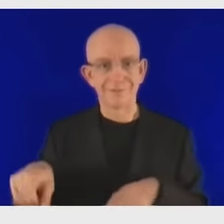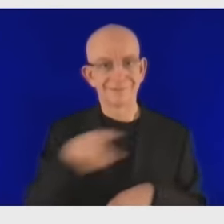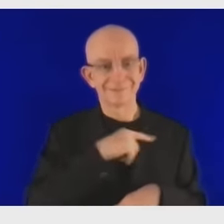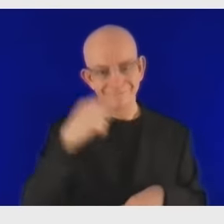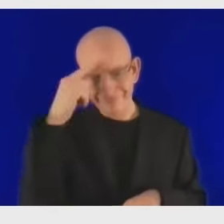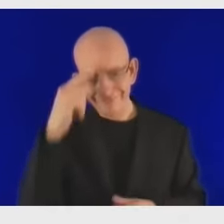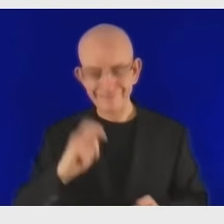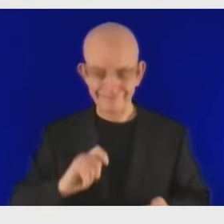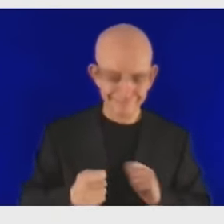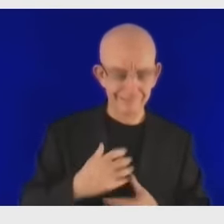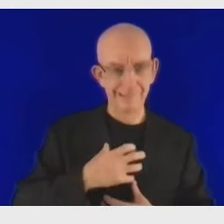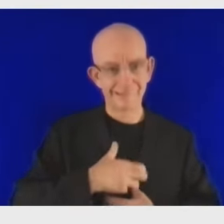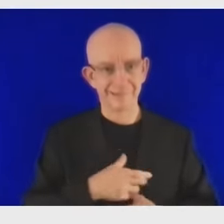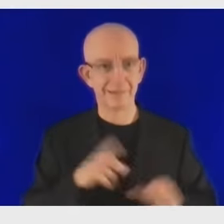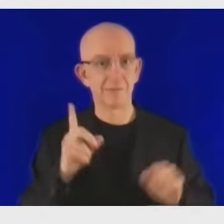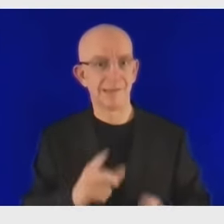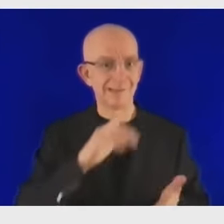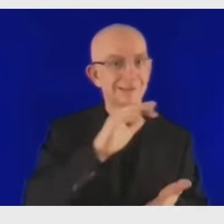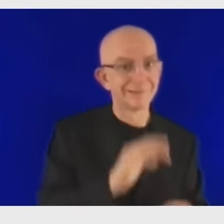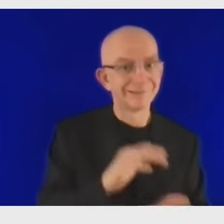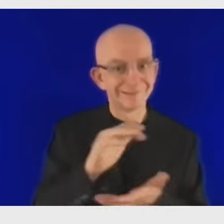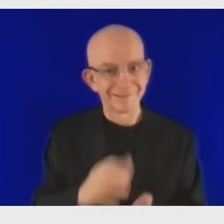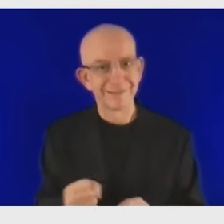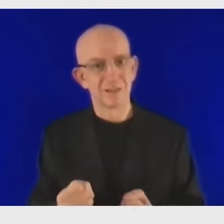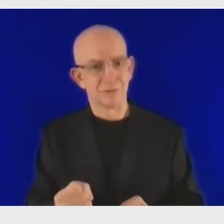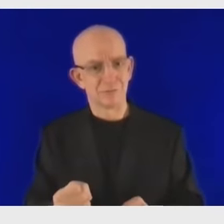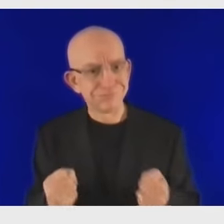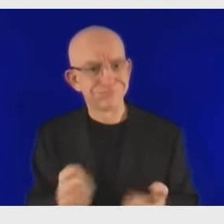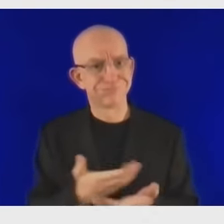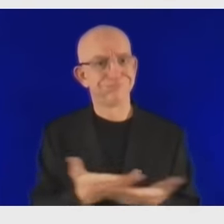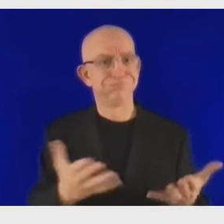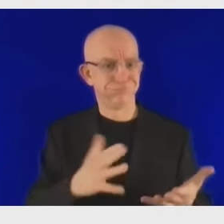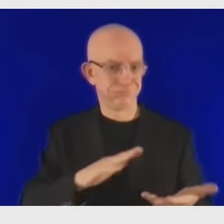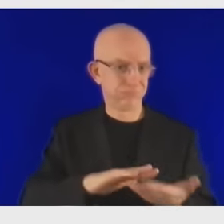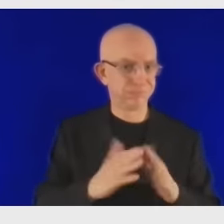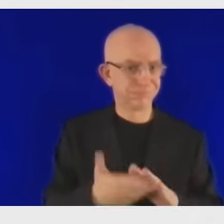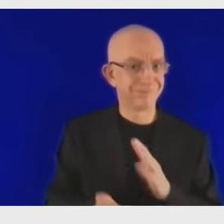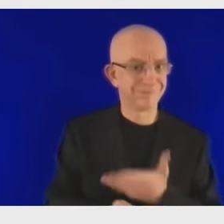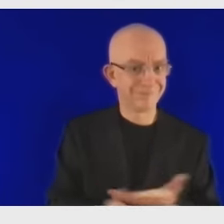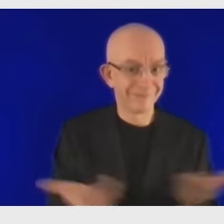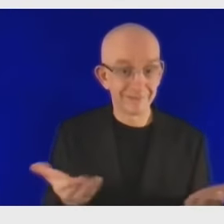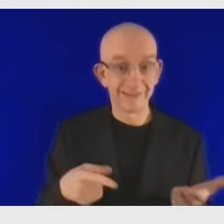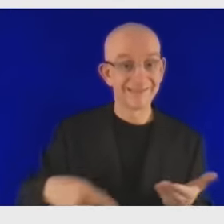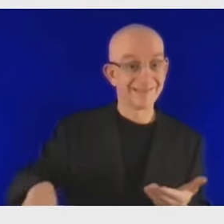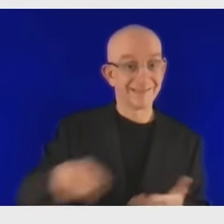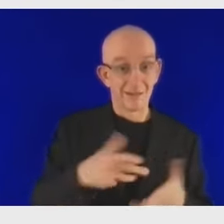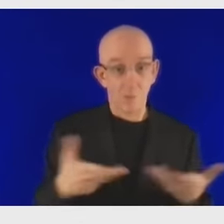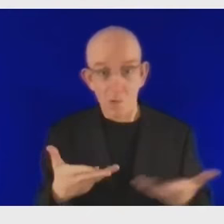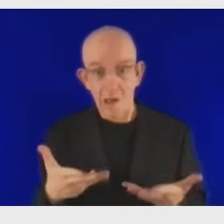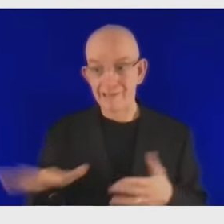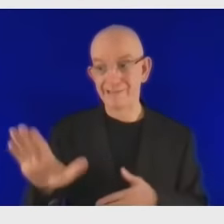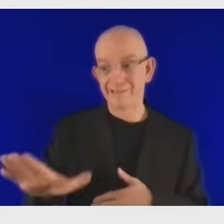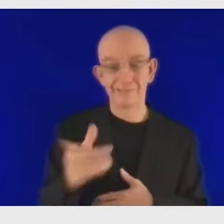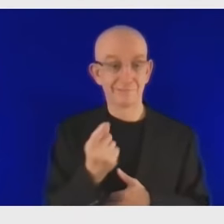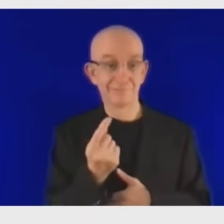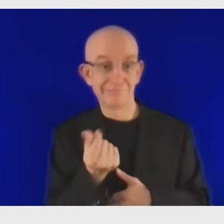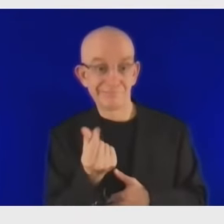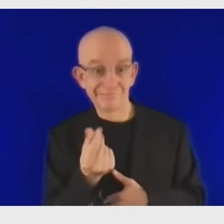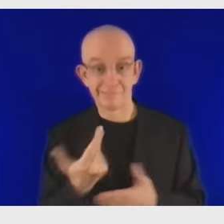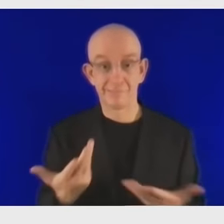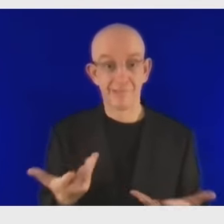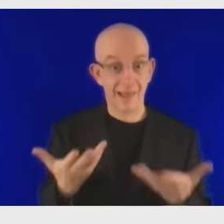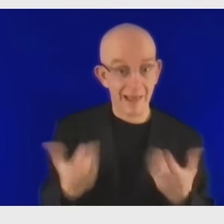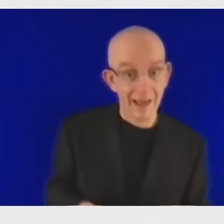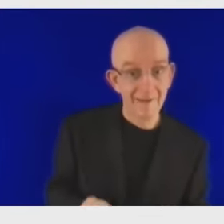and how the, I would say, the country and the government and the international community is willing to help them and is already helping